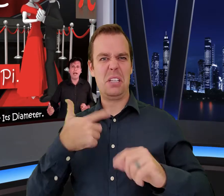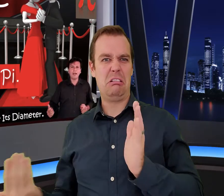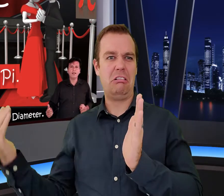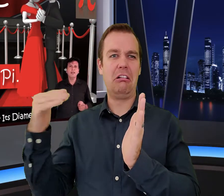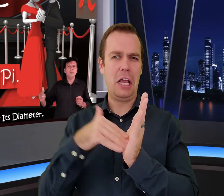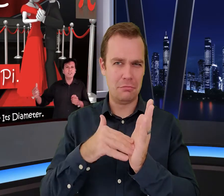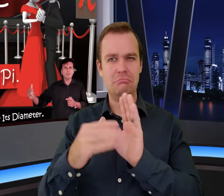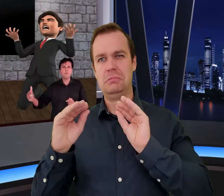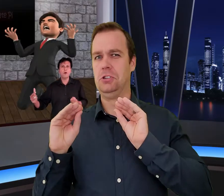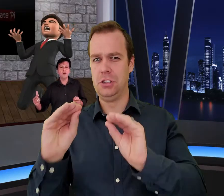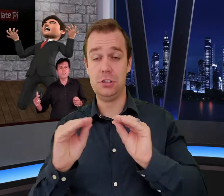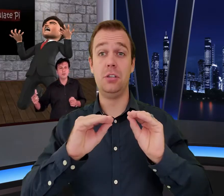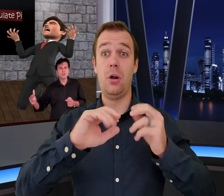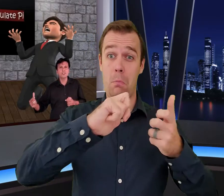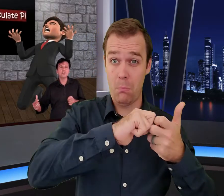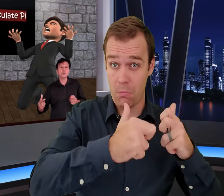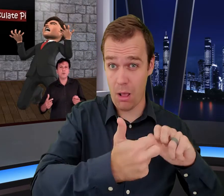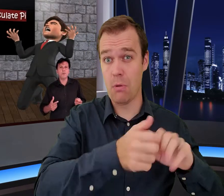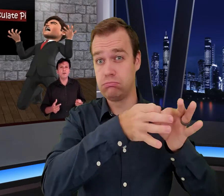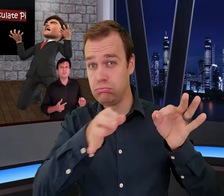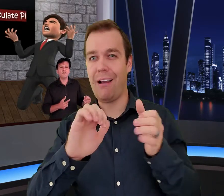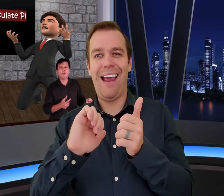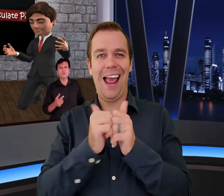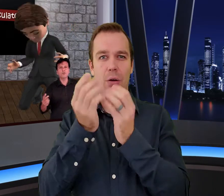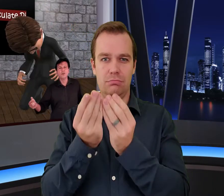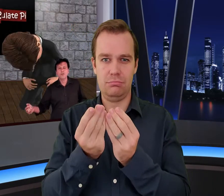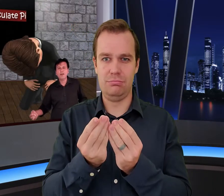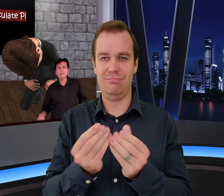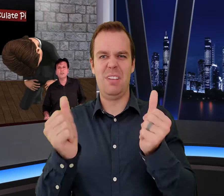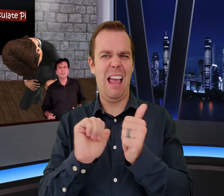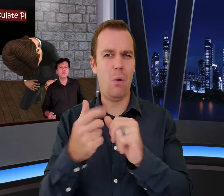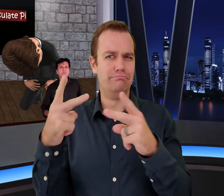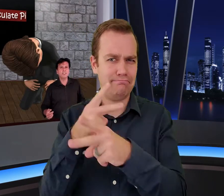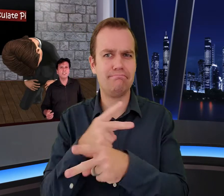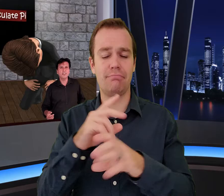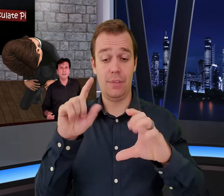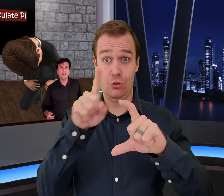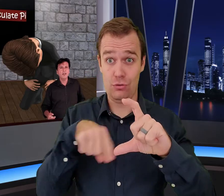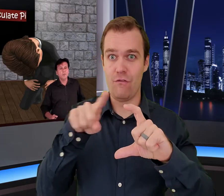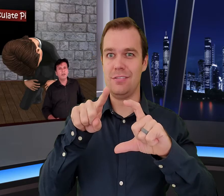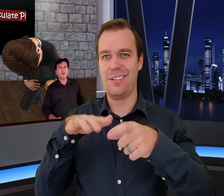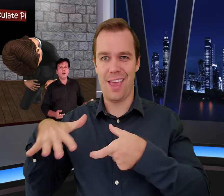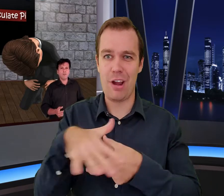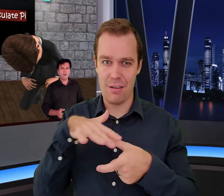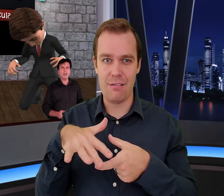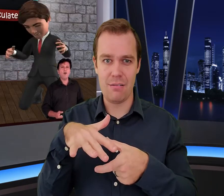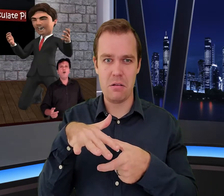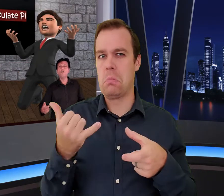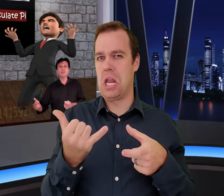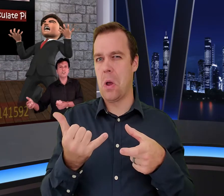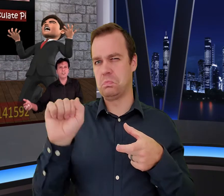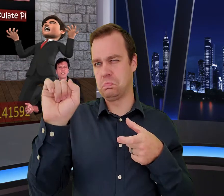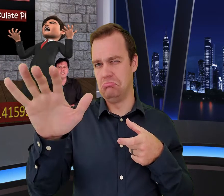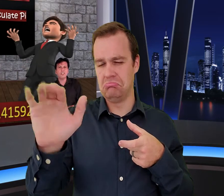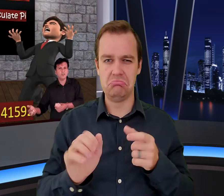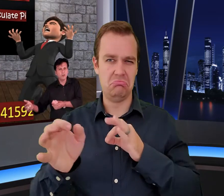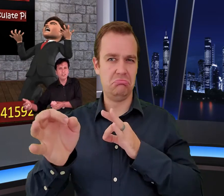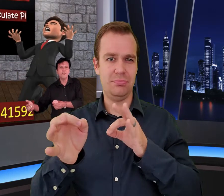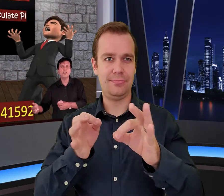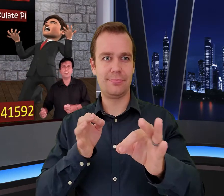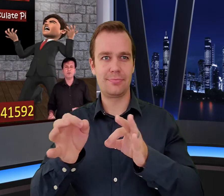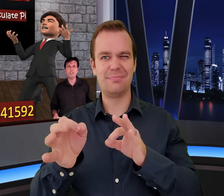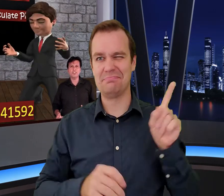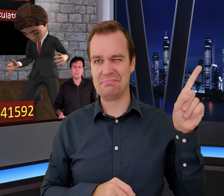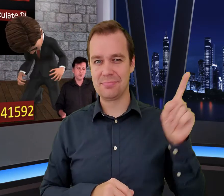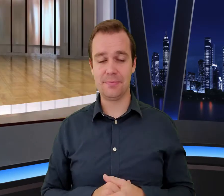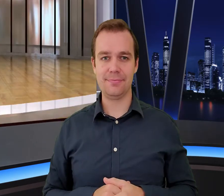be back with some solutions to the problems of how to find out circumference and area. But for now, over to señorita, who will give